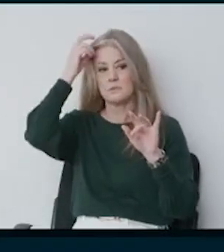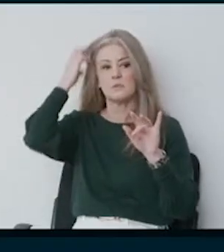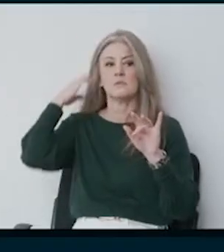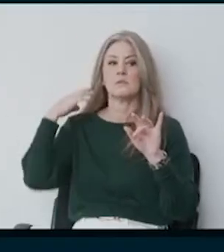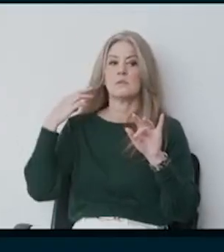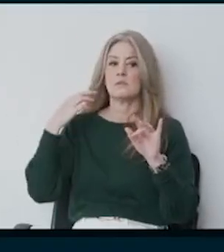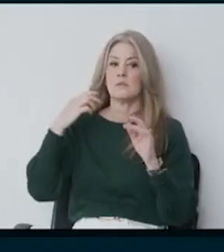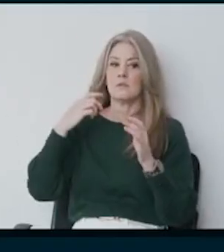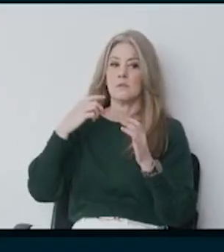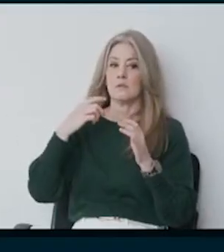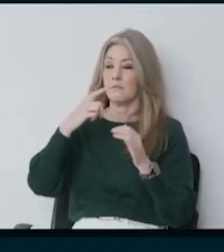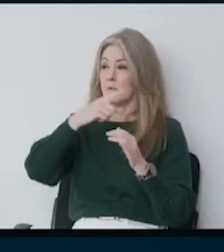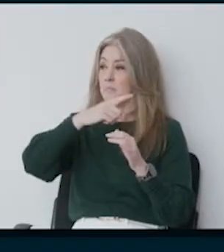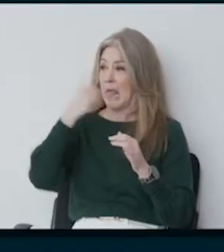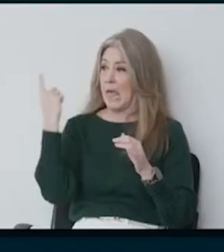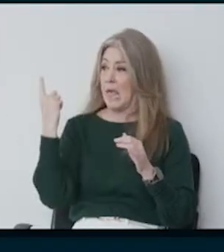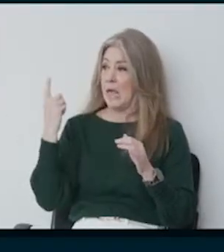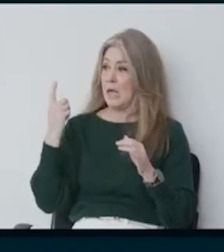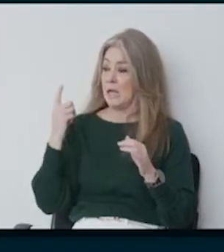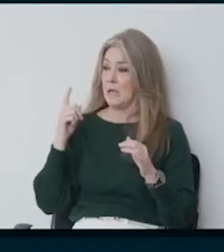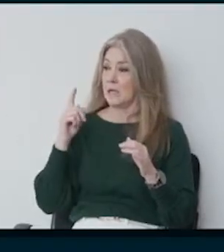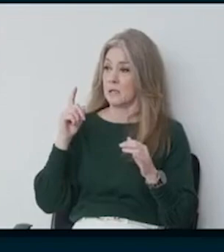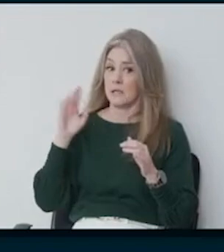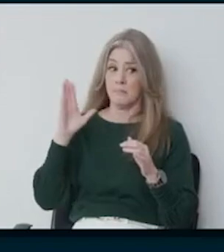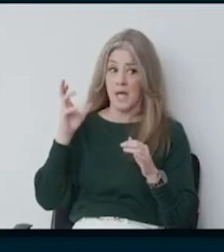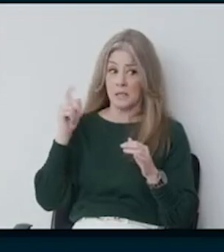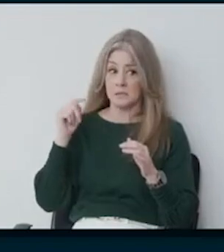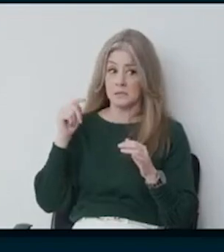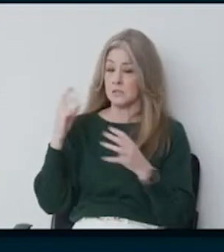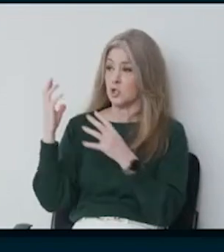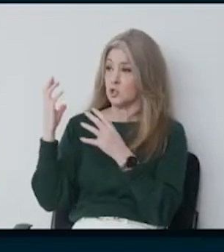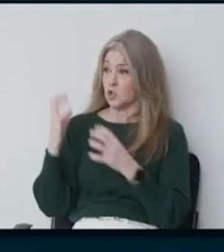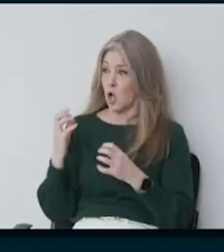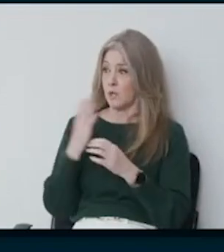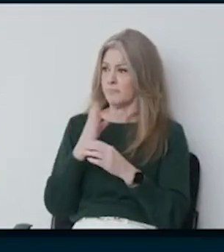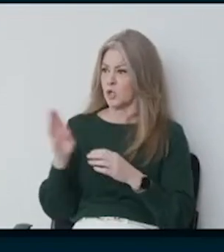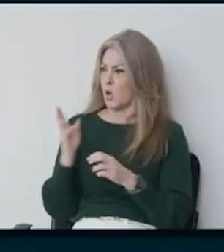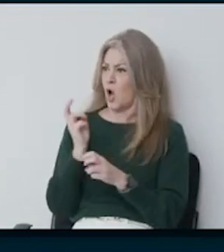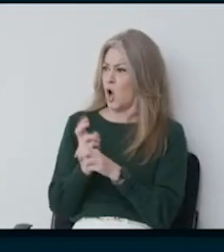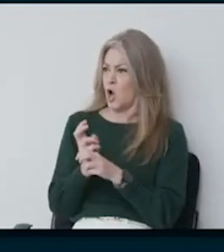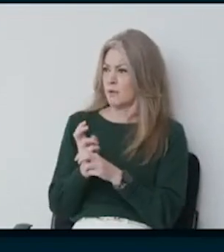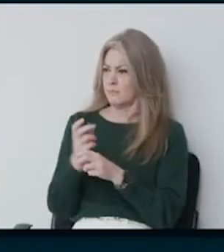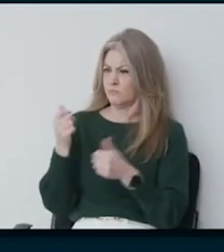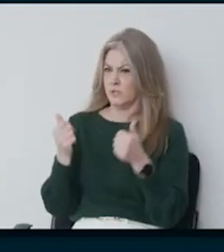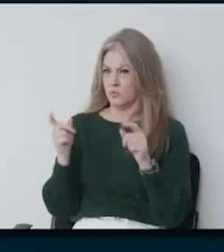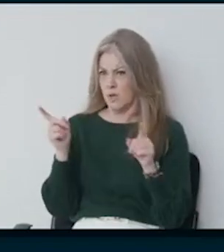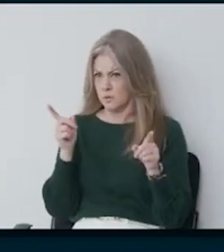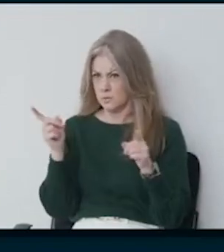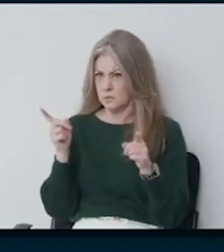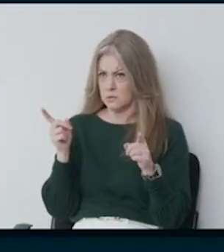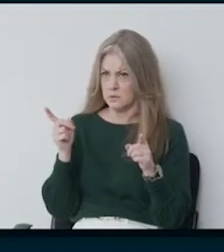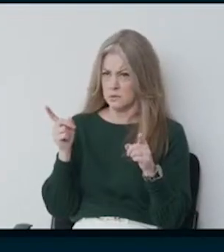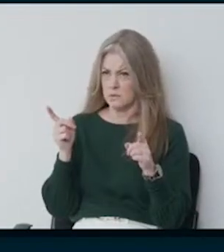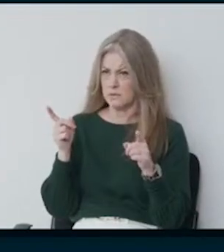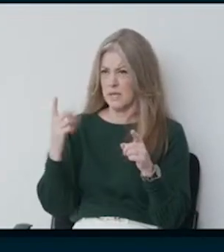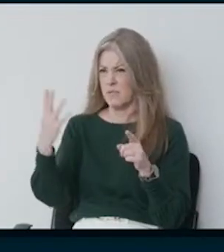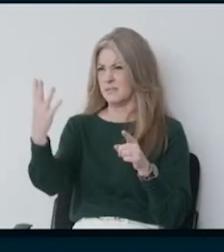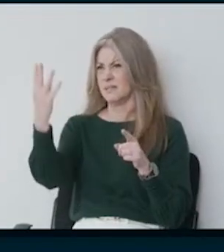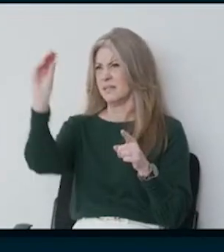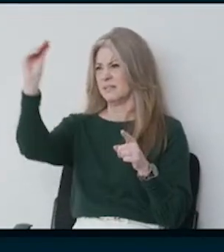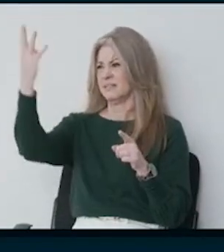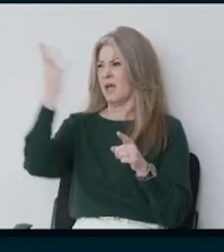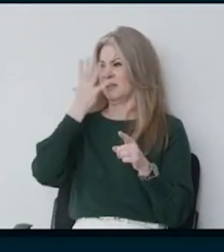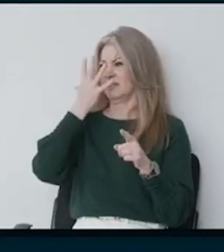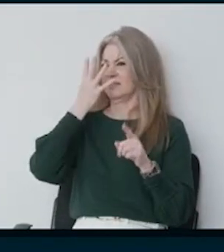focus is on this black button and this dark blue button, it's really hard to see that focus, right? Probably with this glare in this room, it's probably